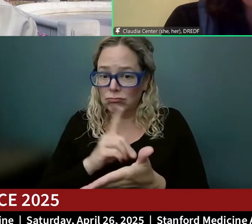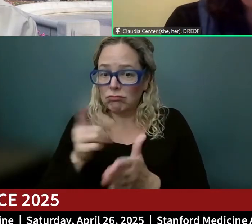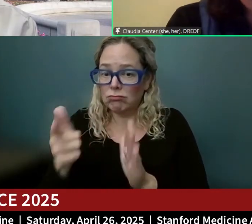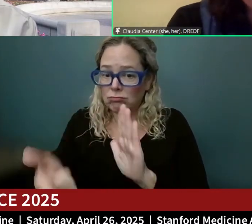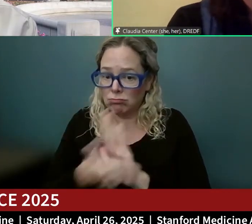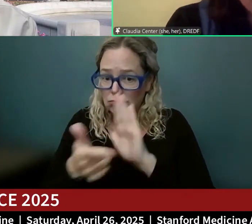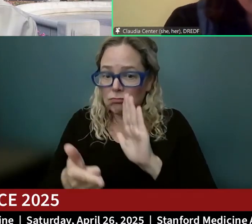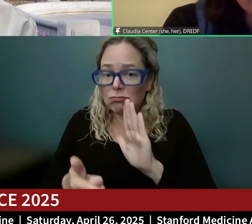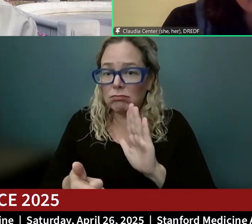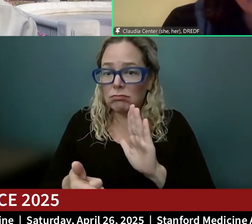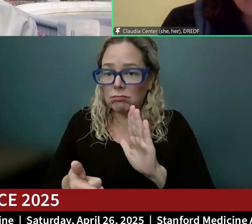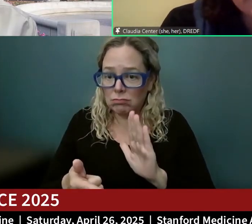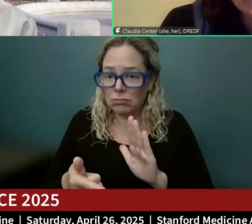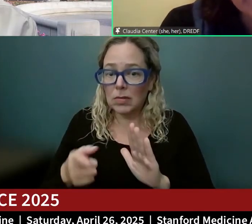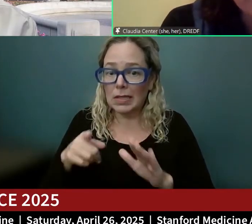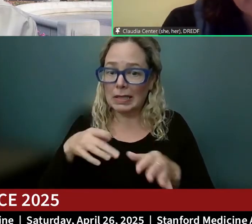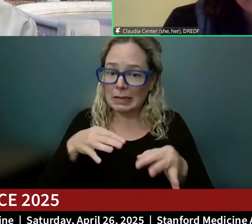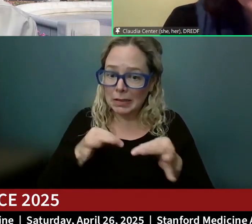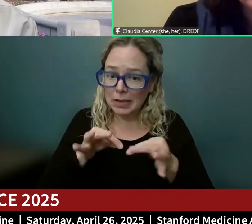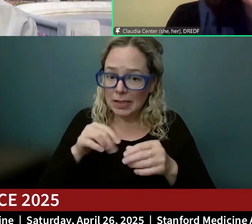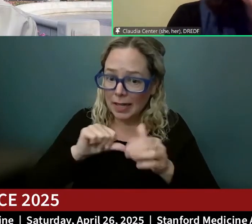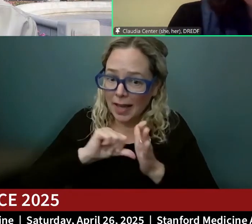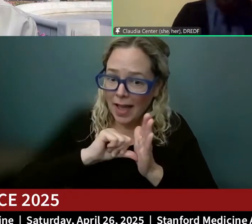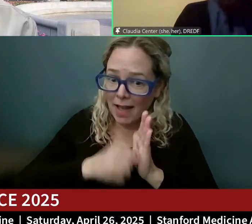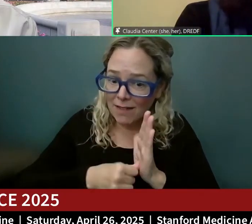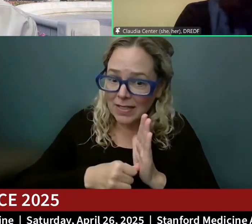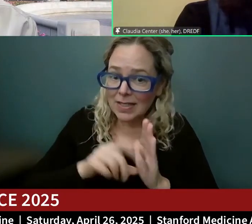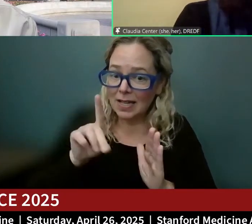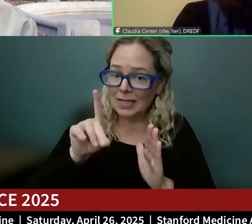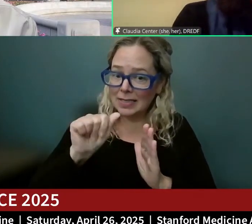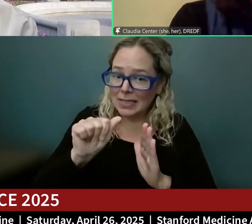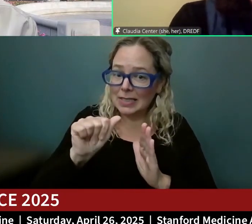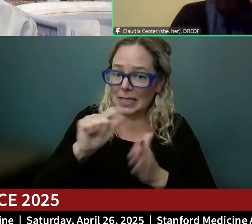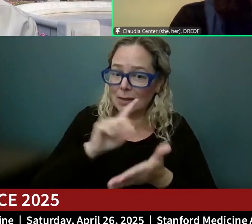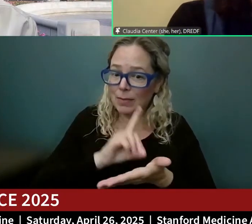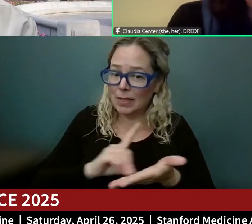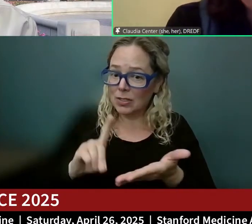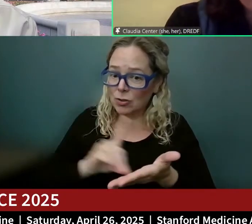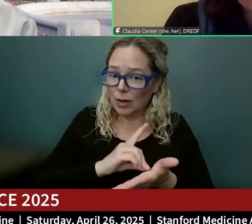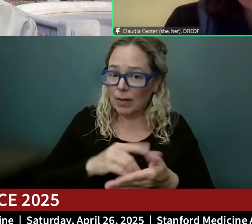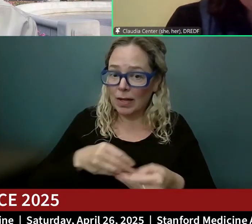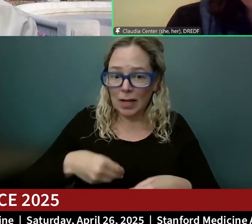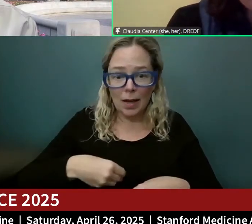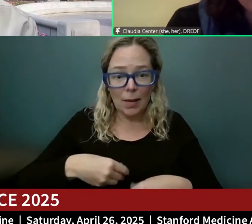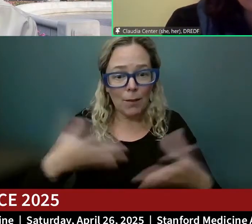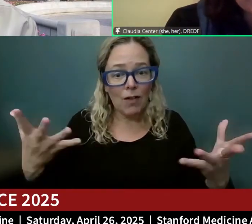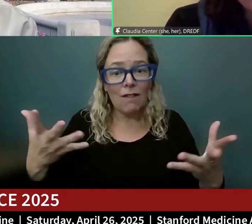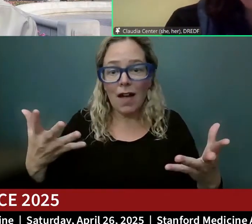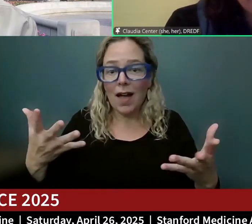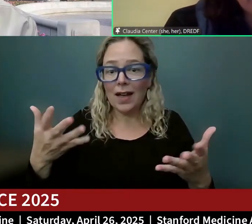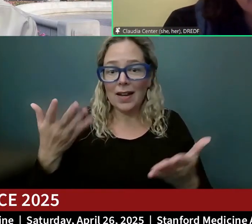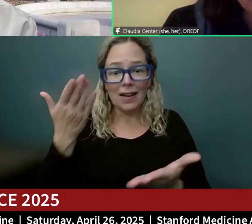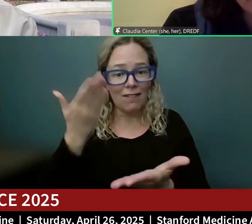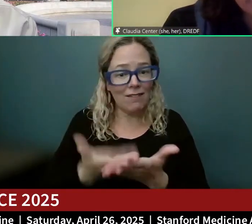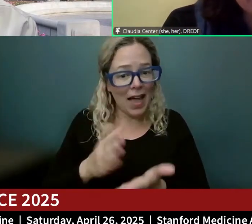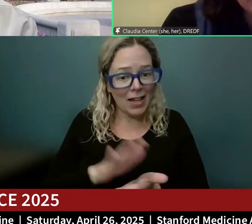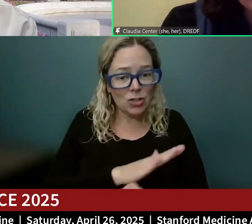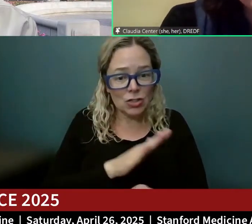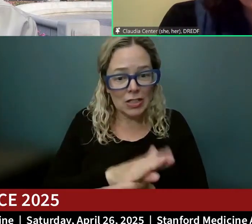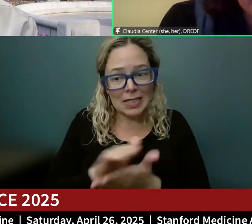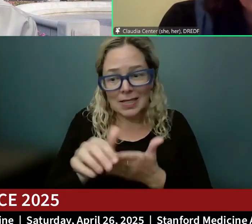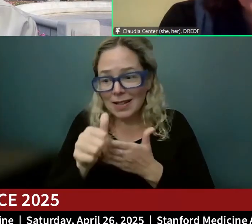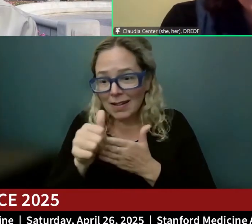time on disability discrimination. And he put out a number of fact sheets and guidance documents about how you